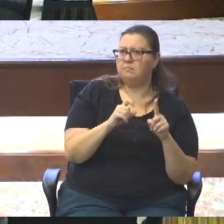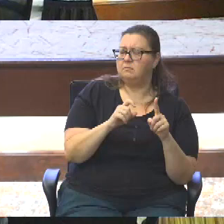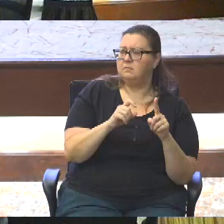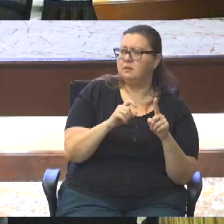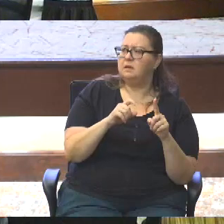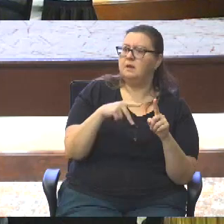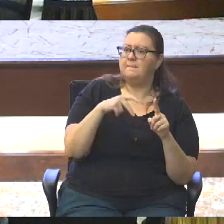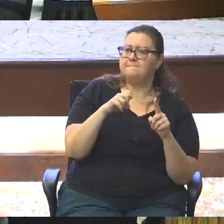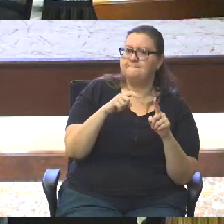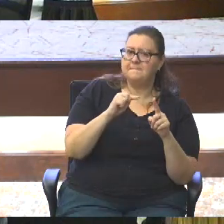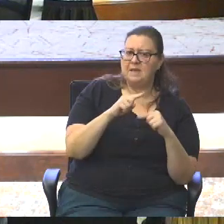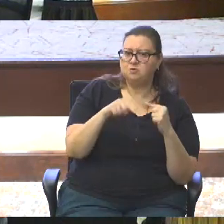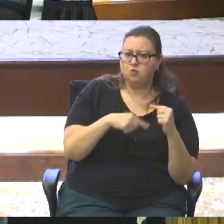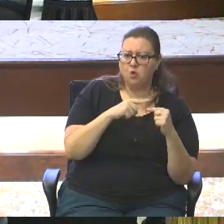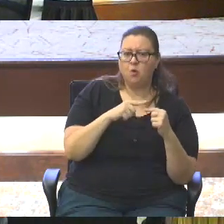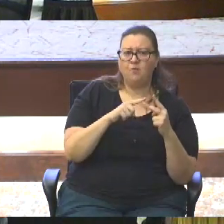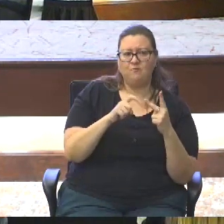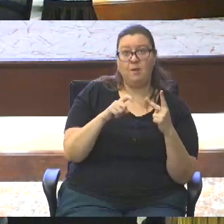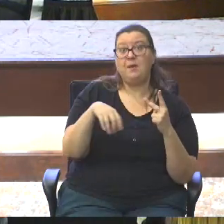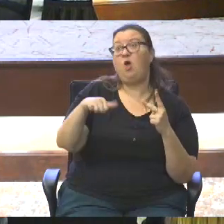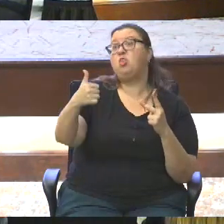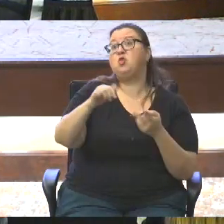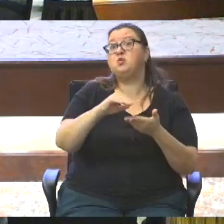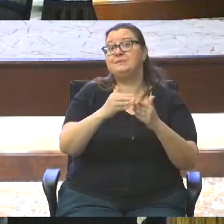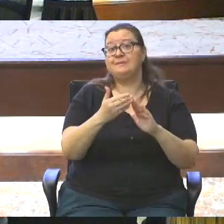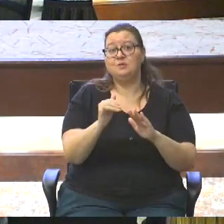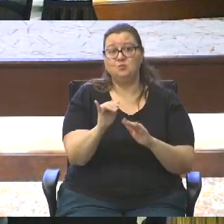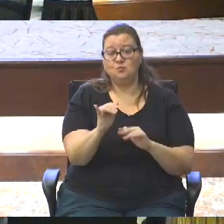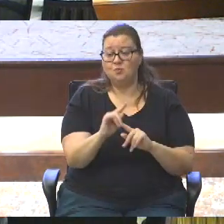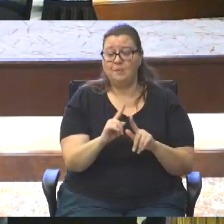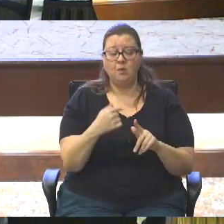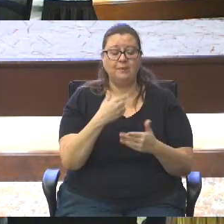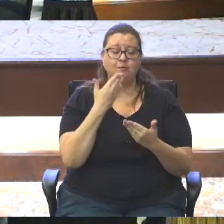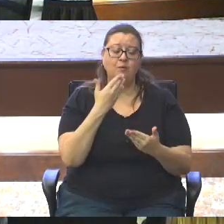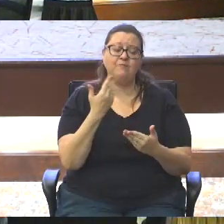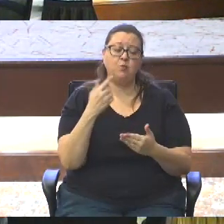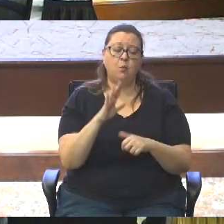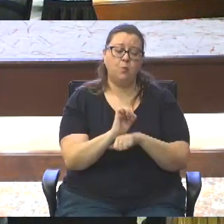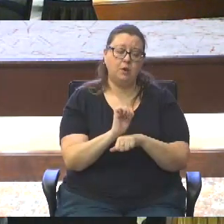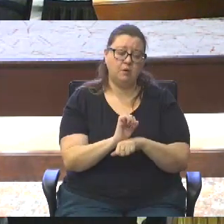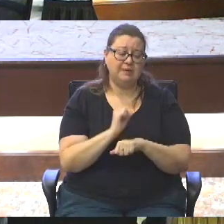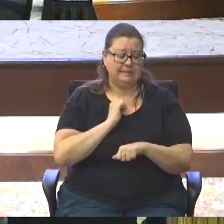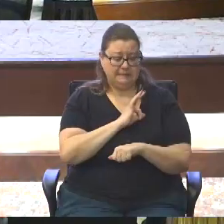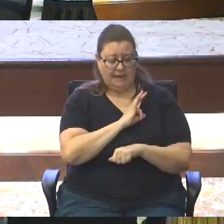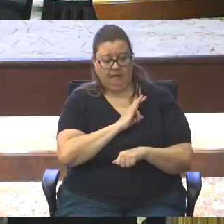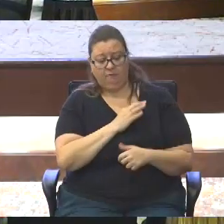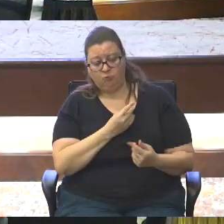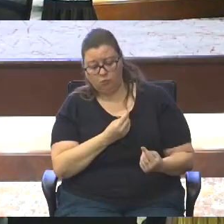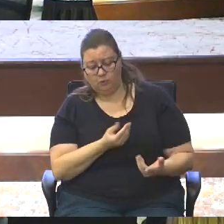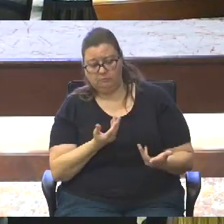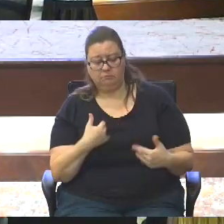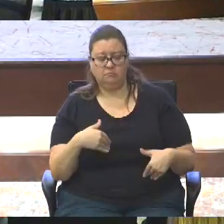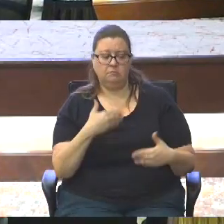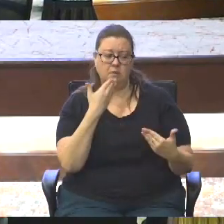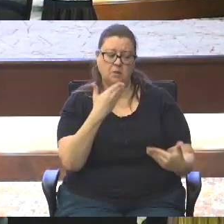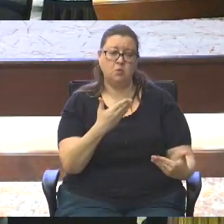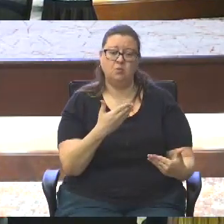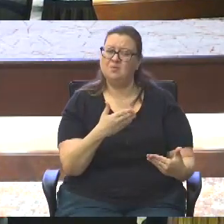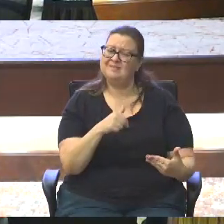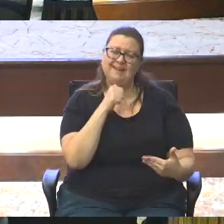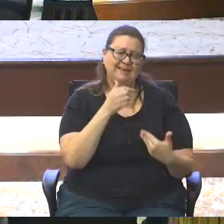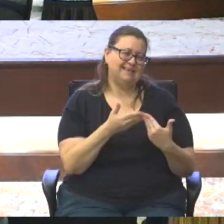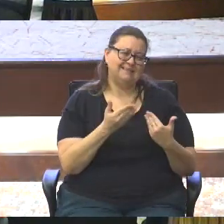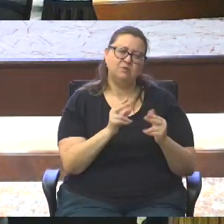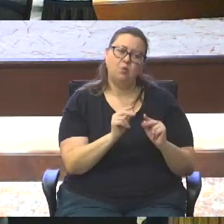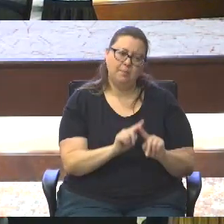Pet Circle or from out of our region, and so we're grateful for the work that our good staff is doing. This is not easy work, but